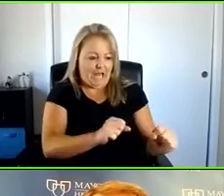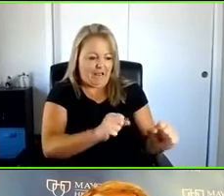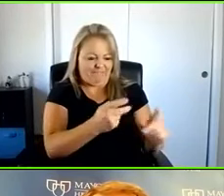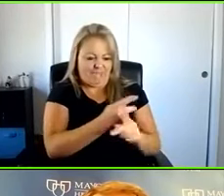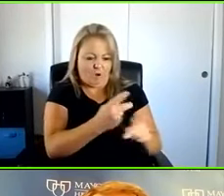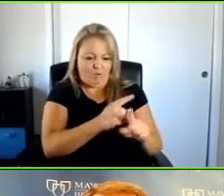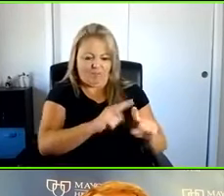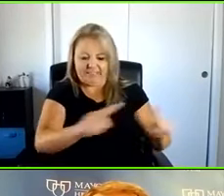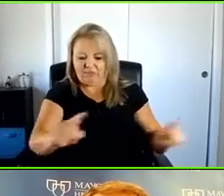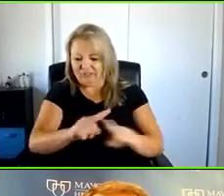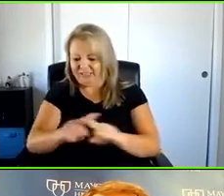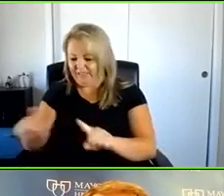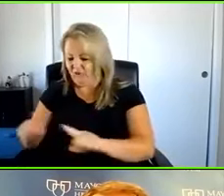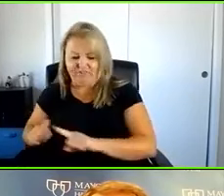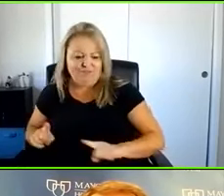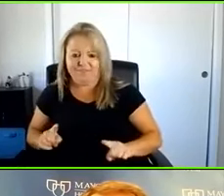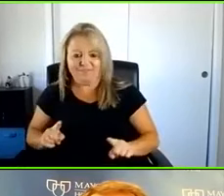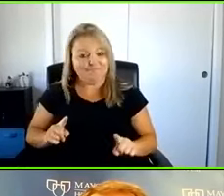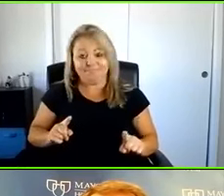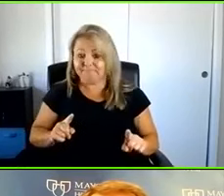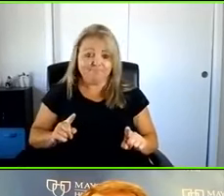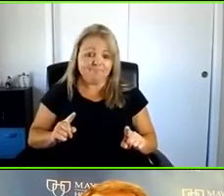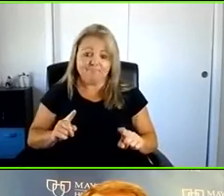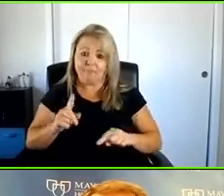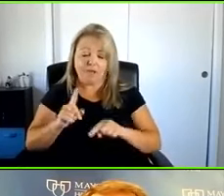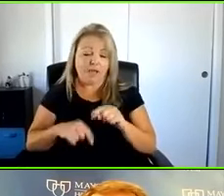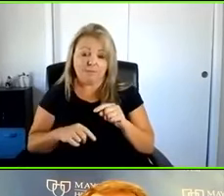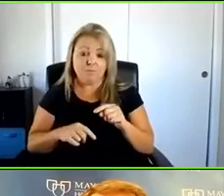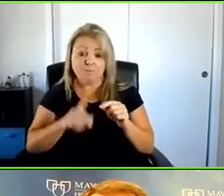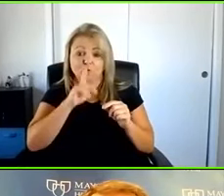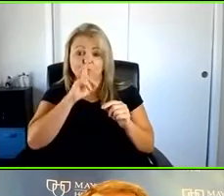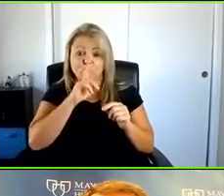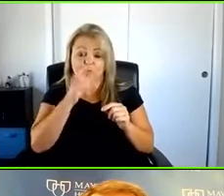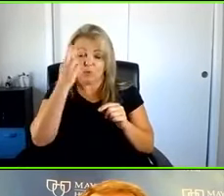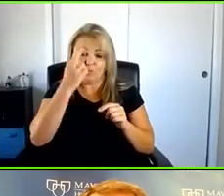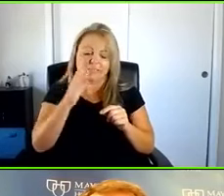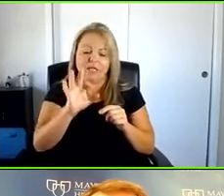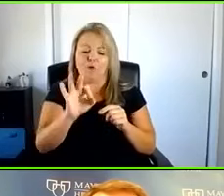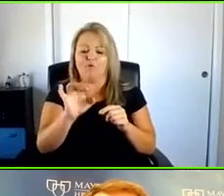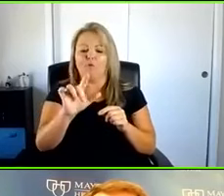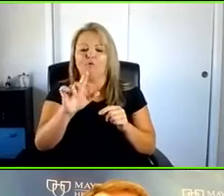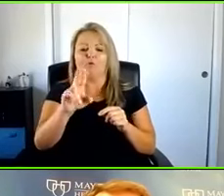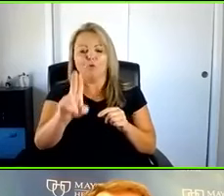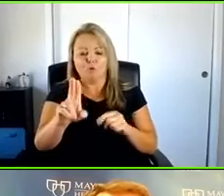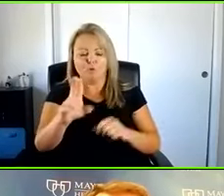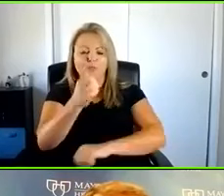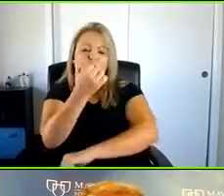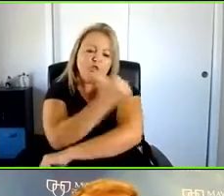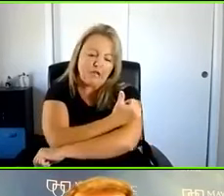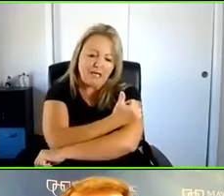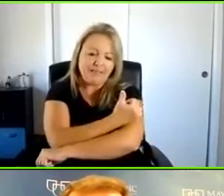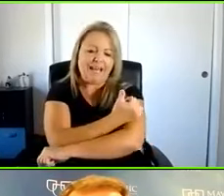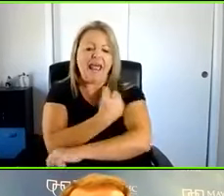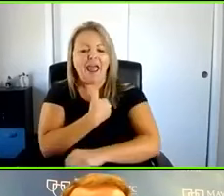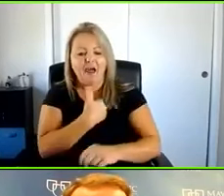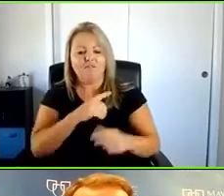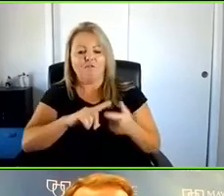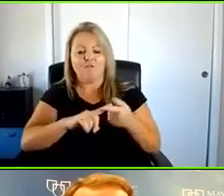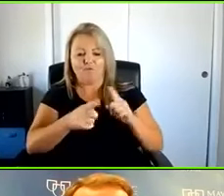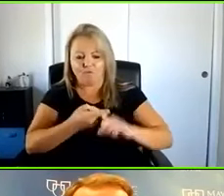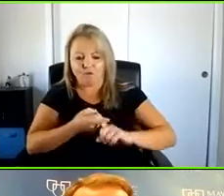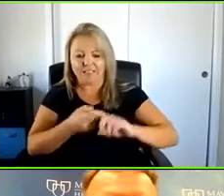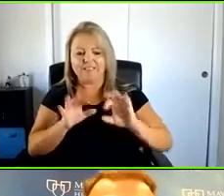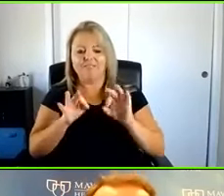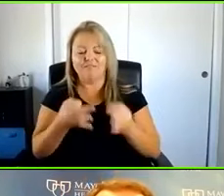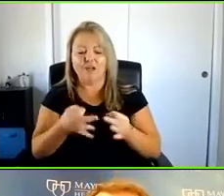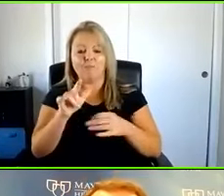two, which is one of the real reasons that we say, get a flu shot this year. Have your friends and family get a flu shot this